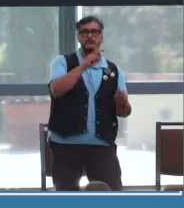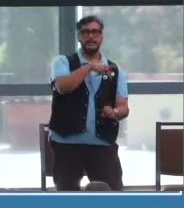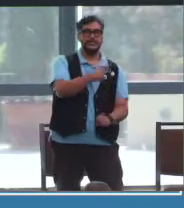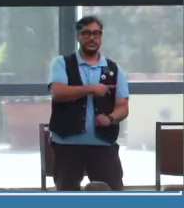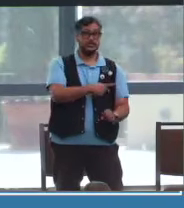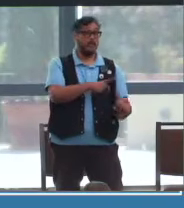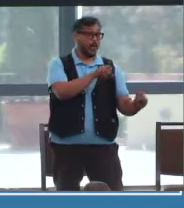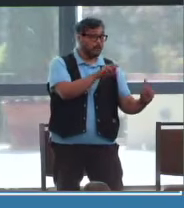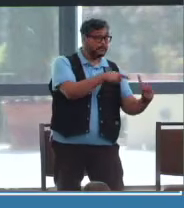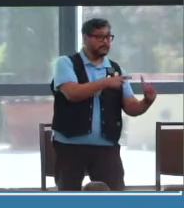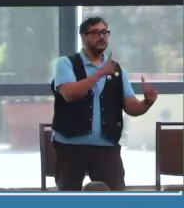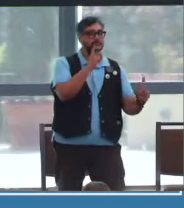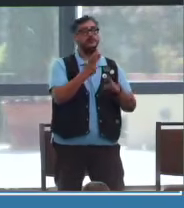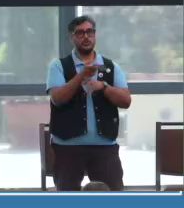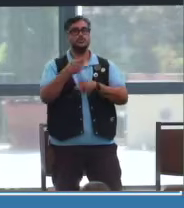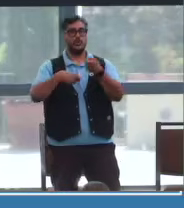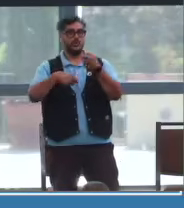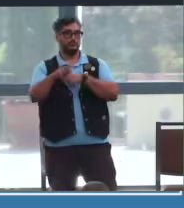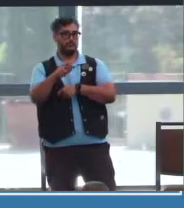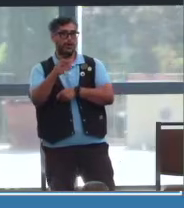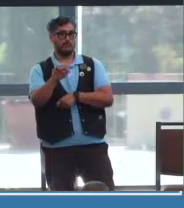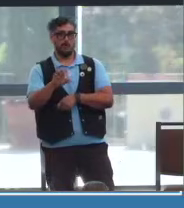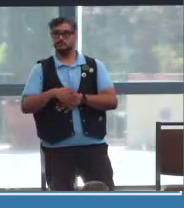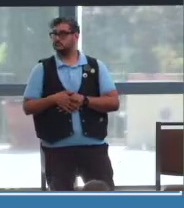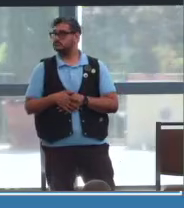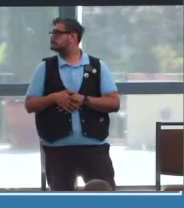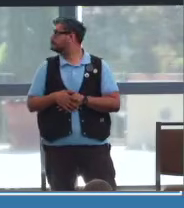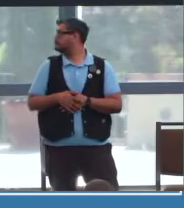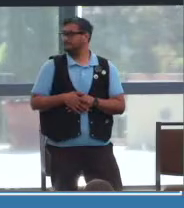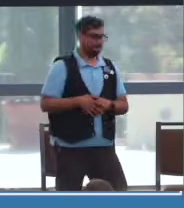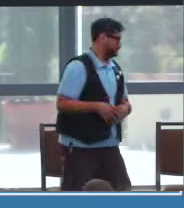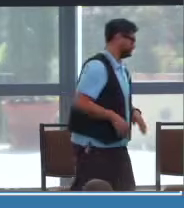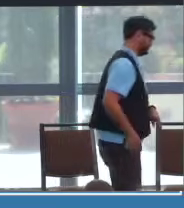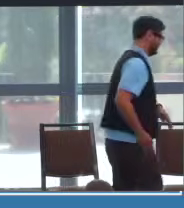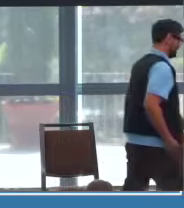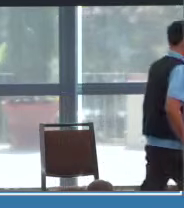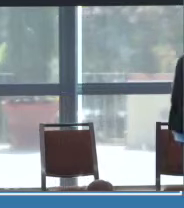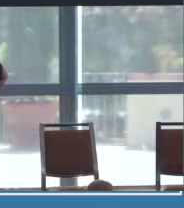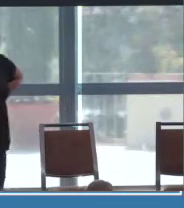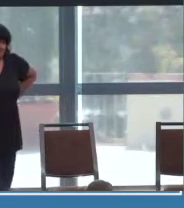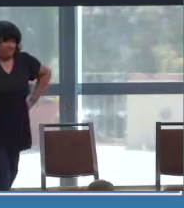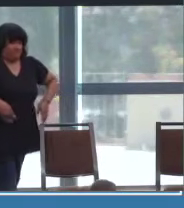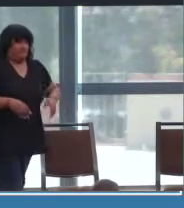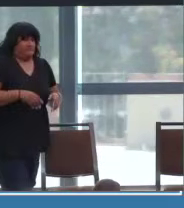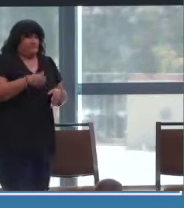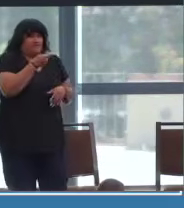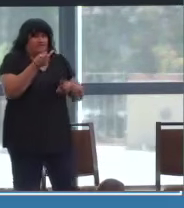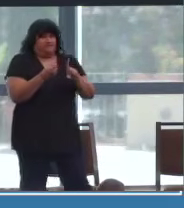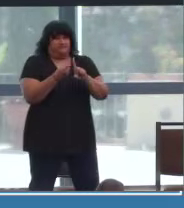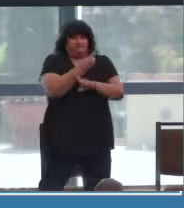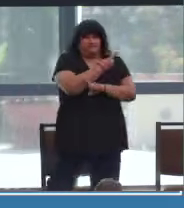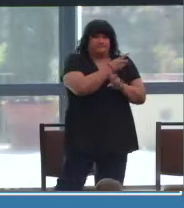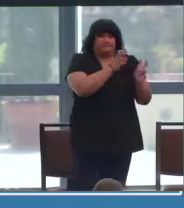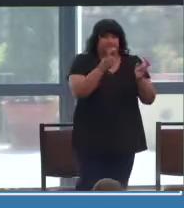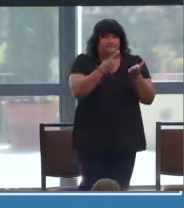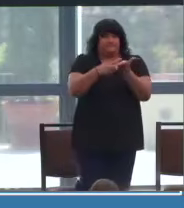with lupus to use hormone replacement therapy. Now, several caveats to talk about. Same kind of problems that we talked about with the